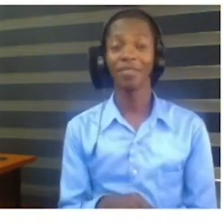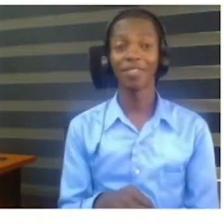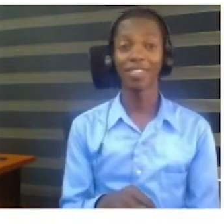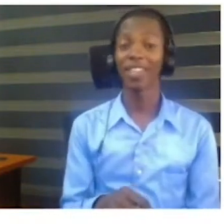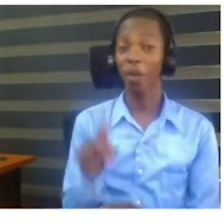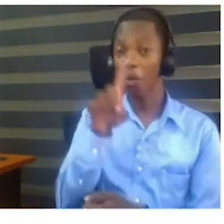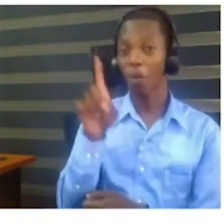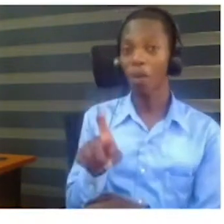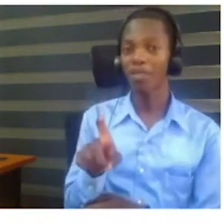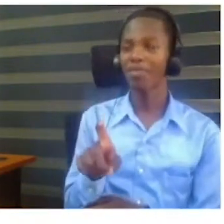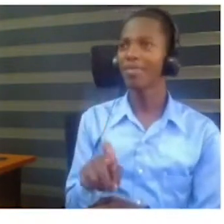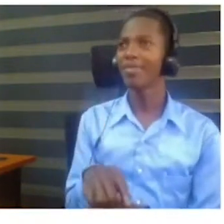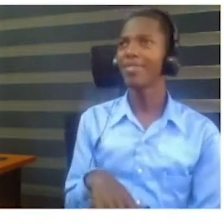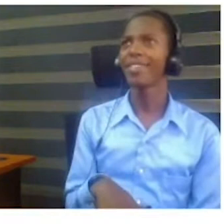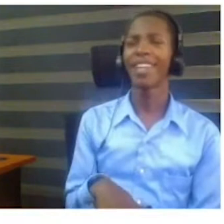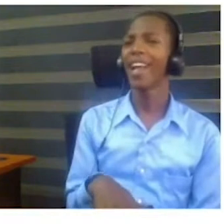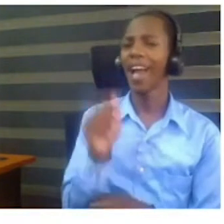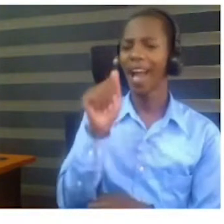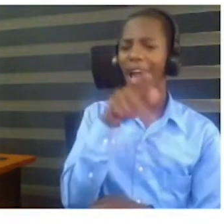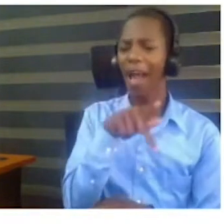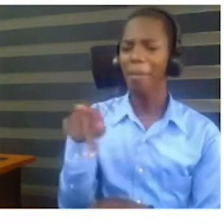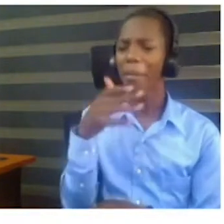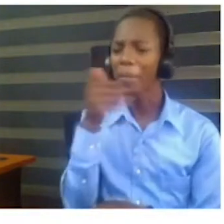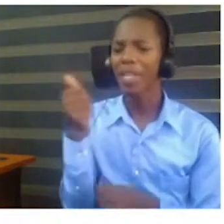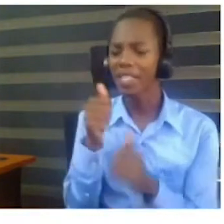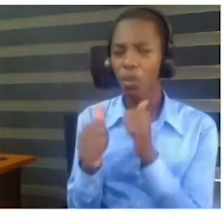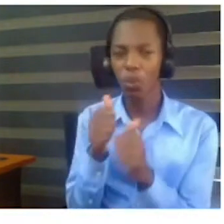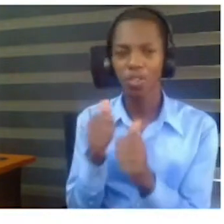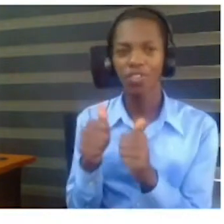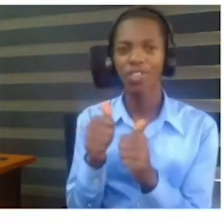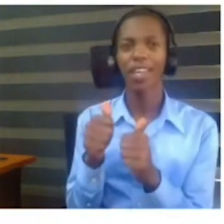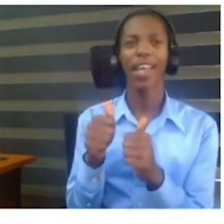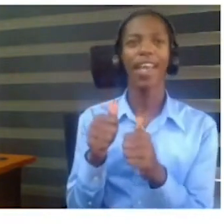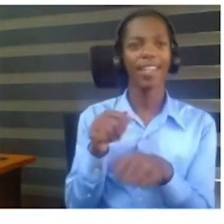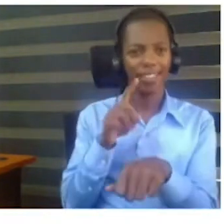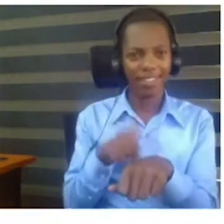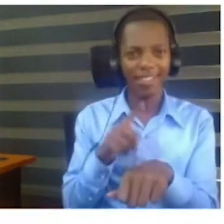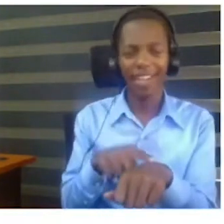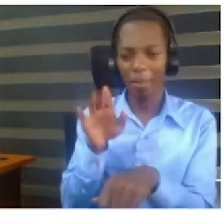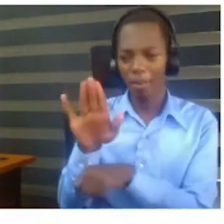app? And what was it like during your time at Harvard?